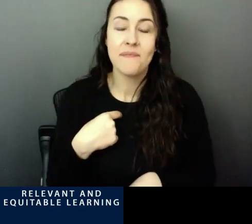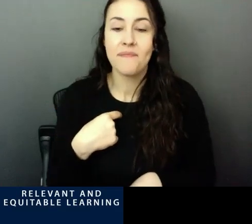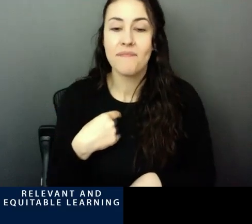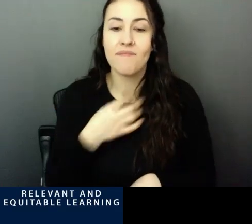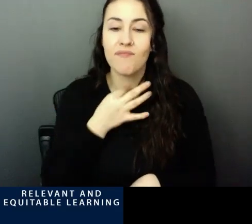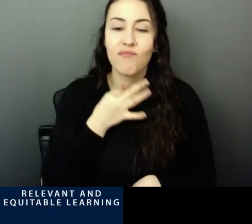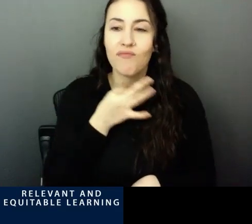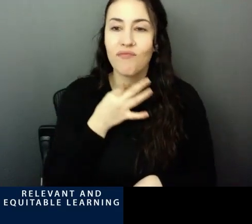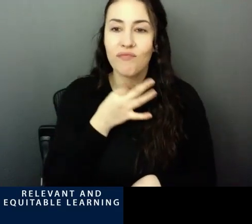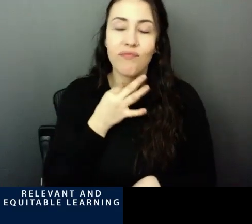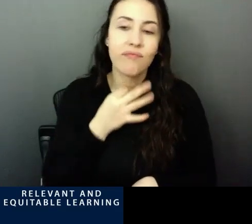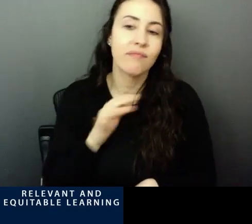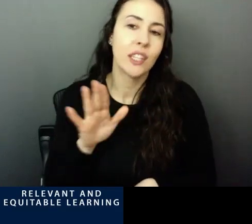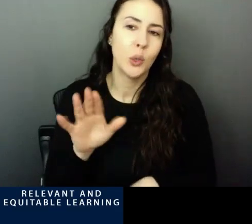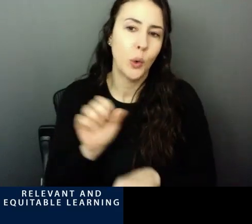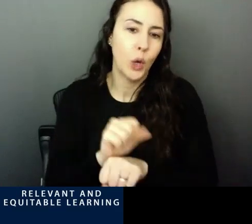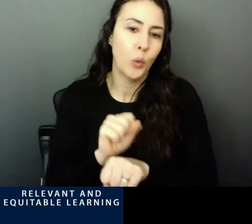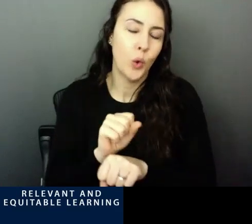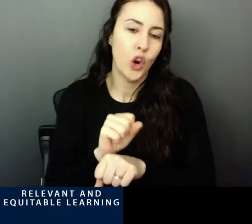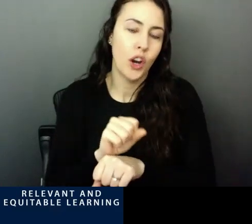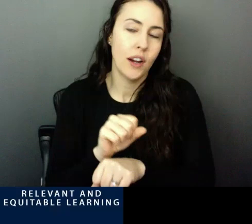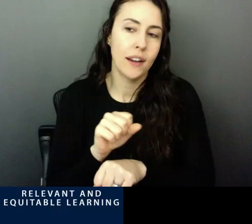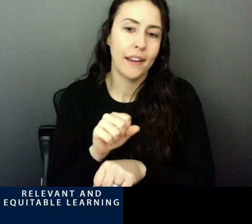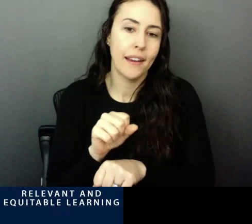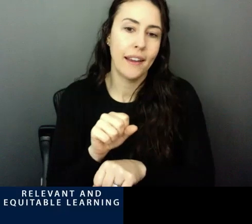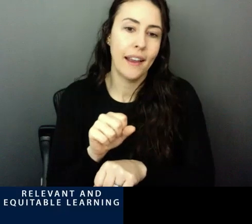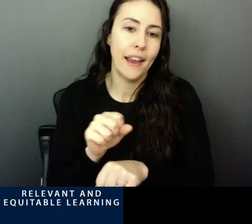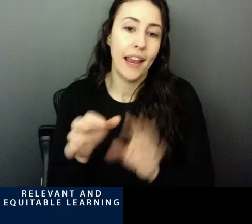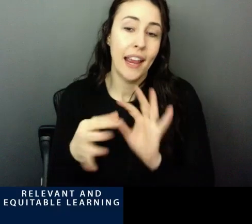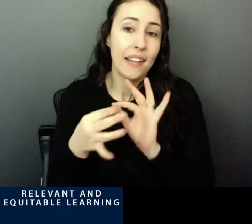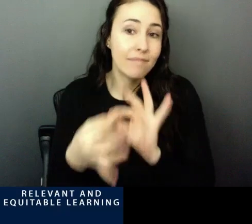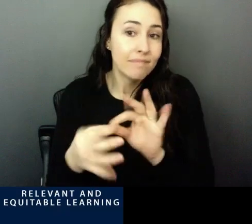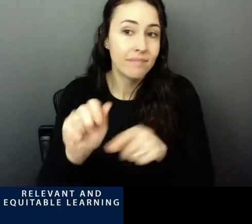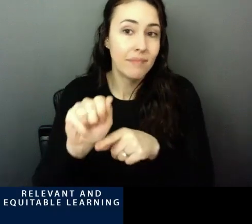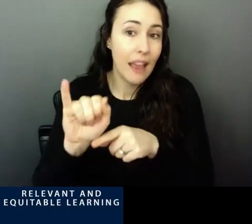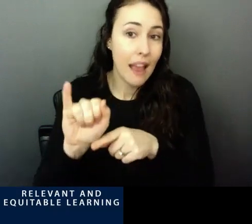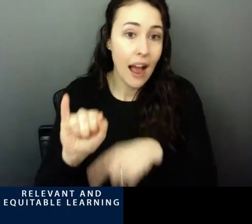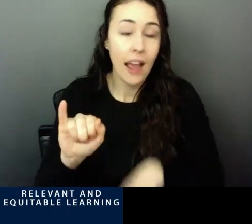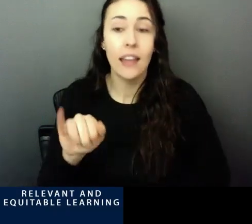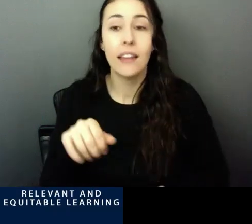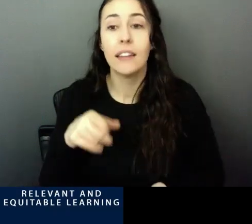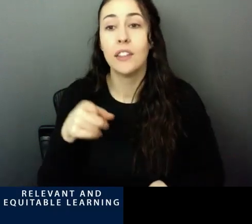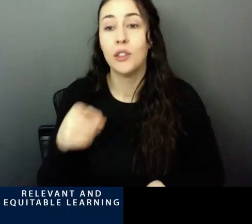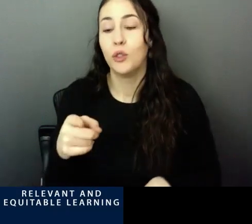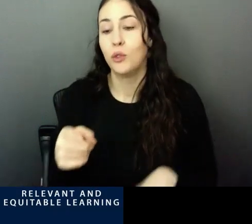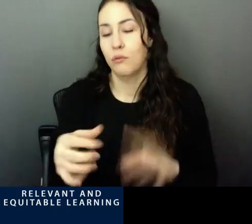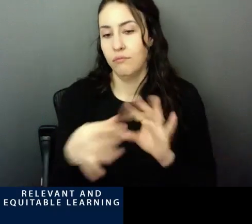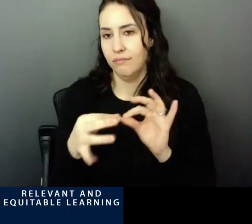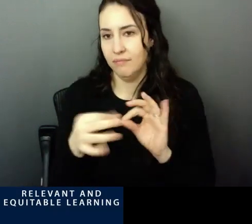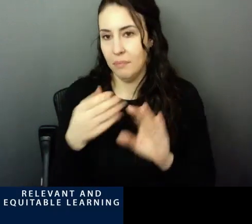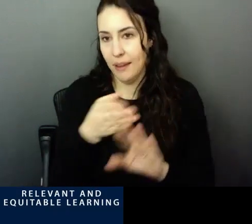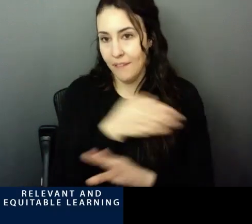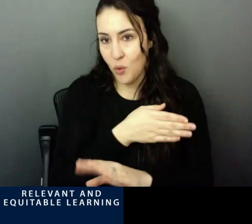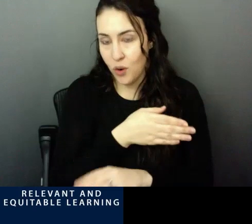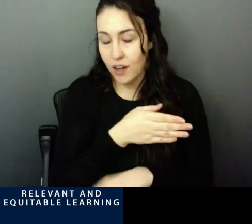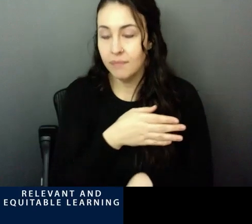curious about your work in the realm of artificial intelligence, as you mentioned earlier. And